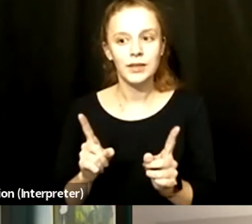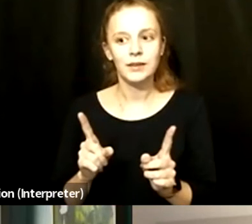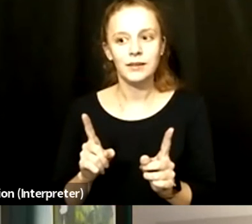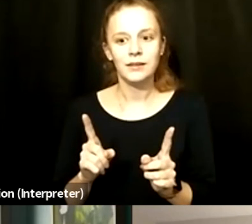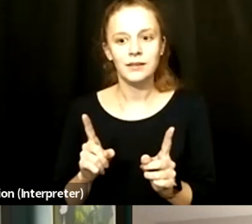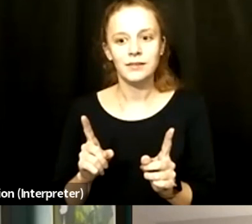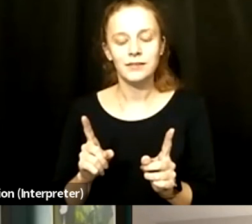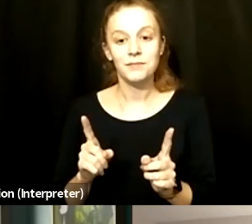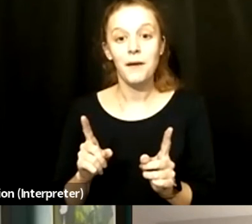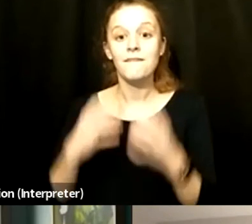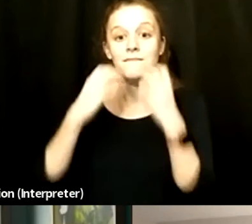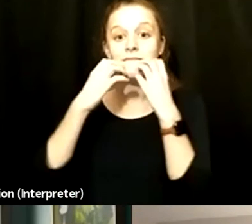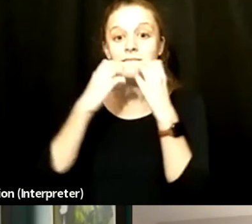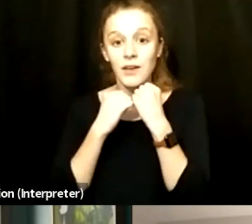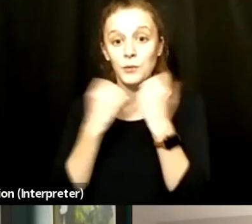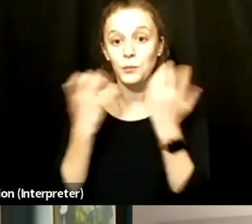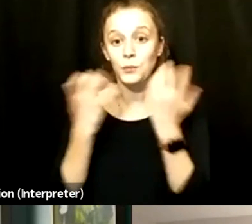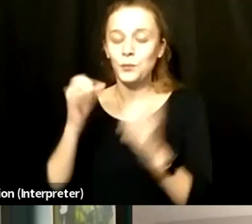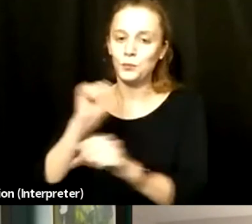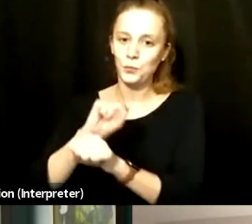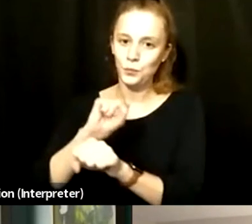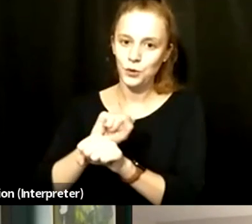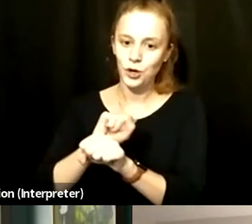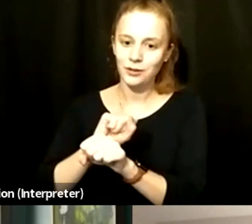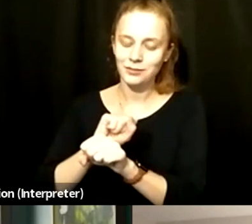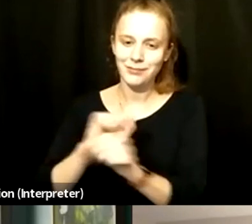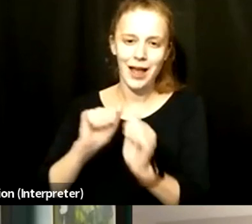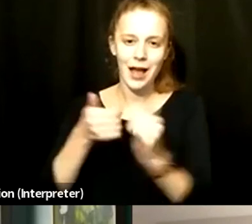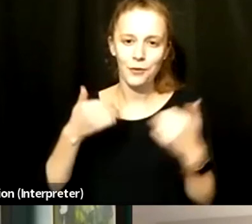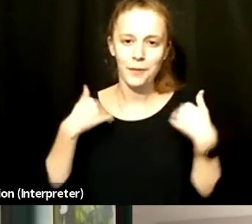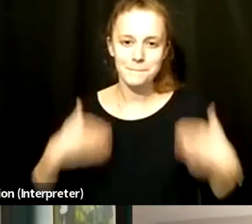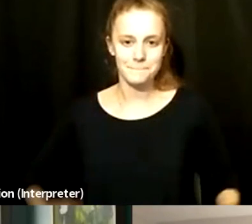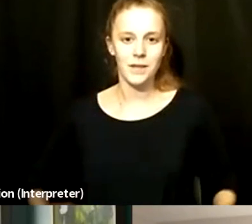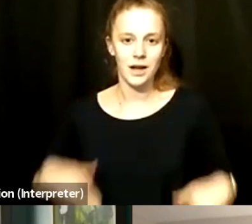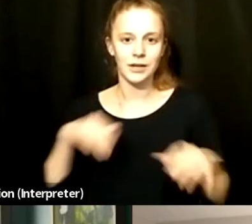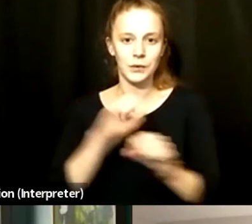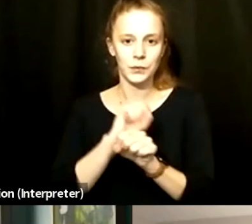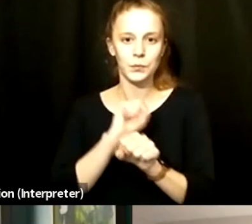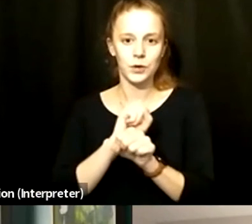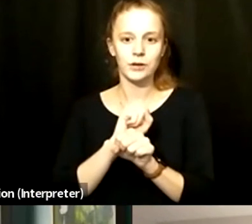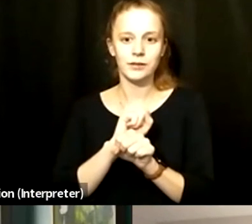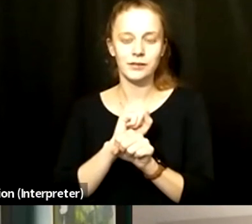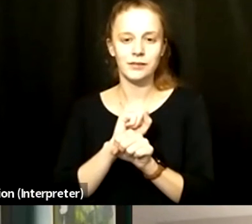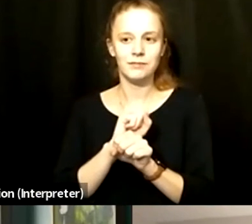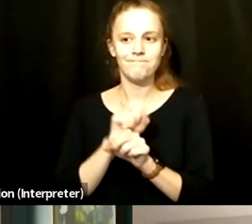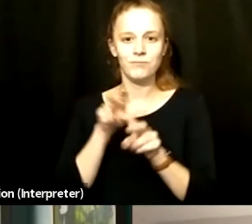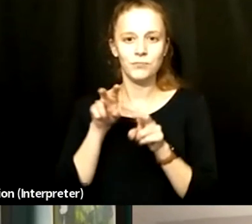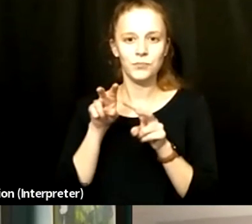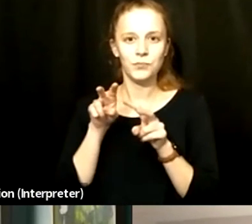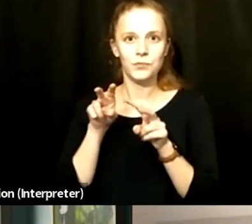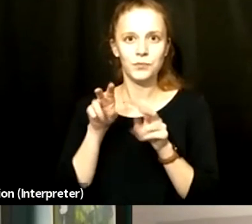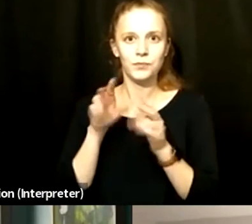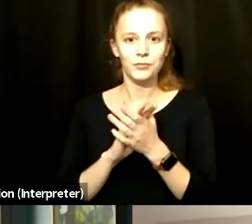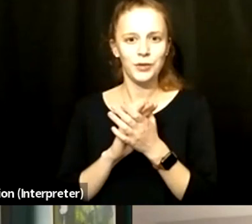on work, on how a body works, right? It's putting a value on somebody's body